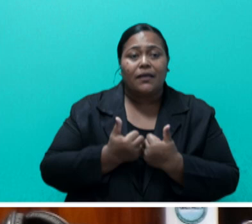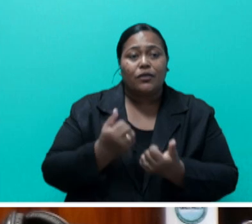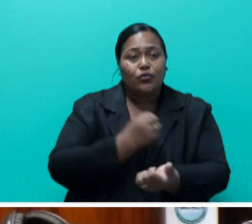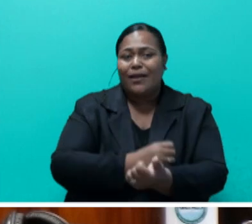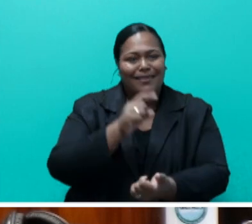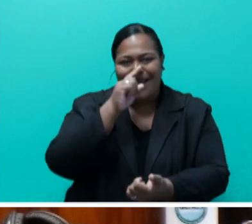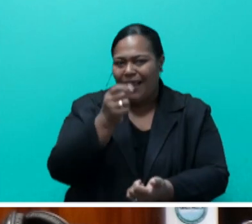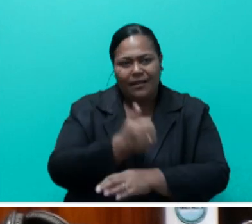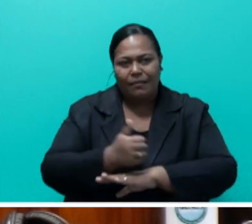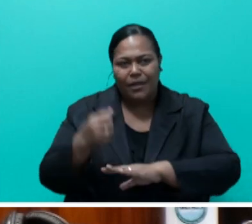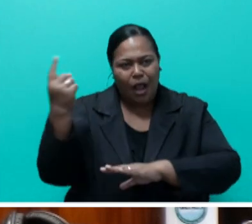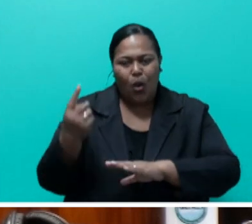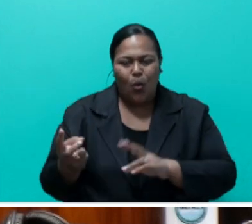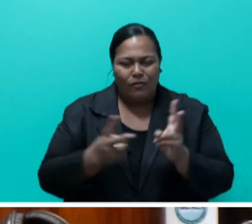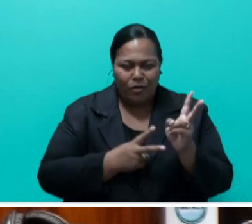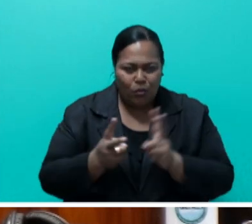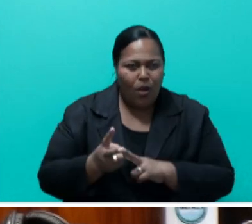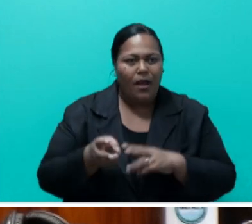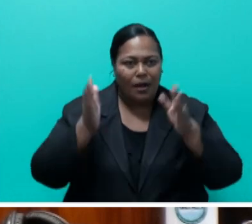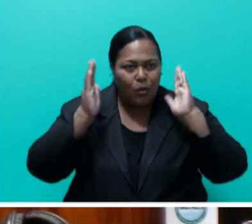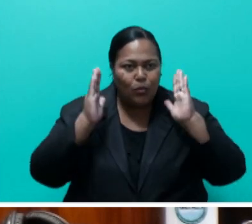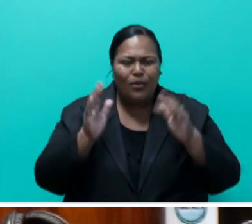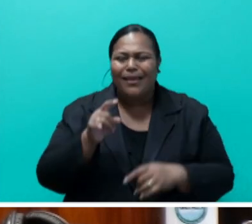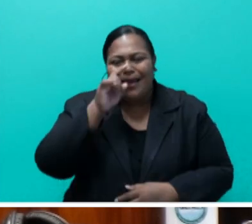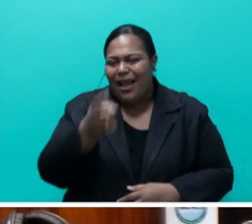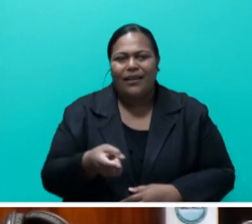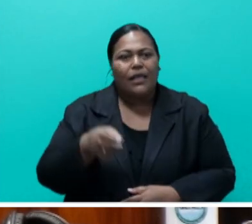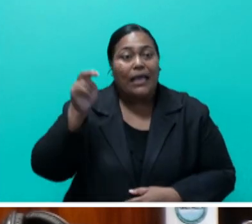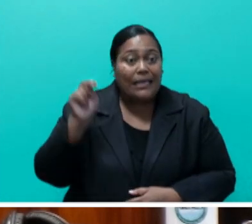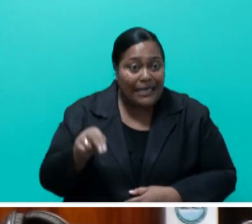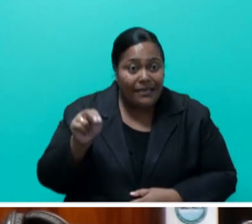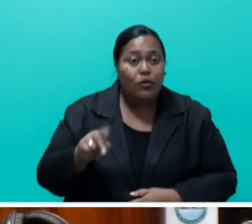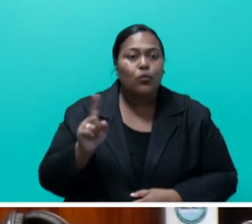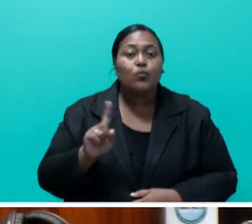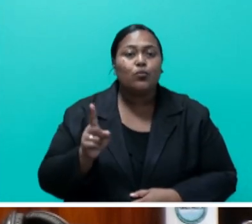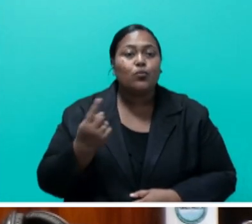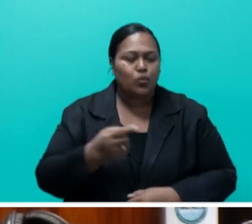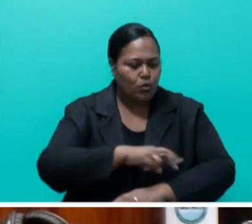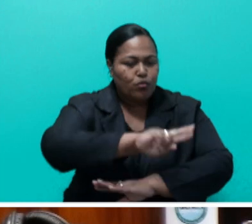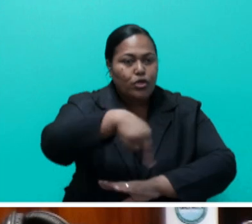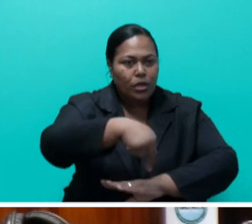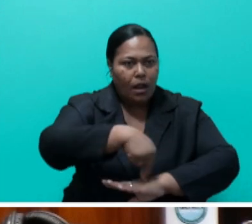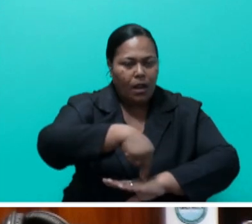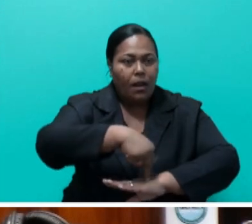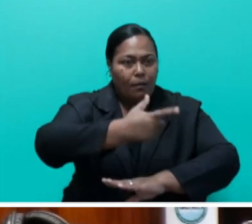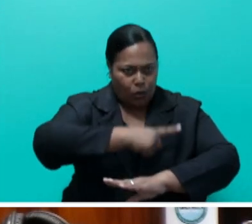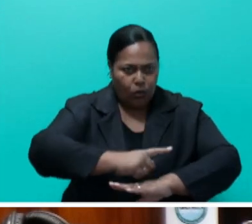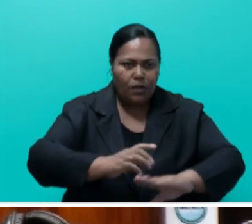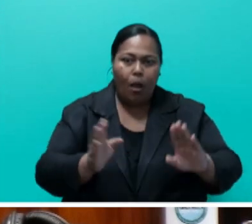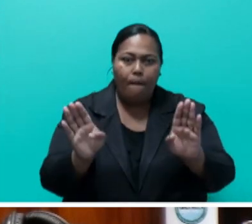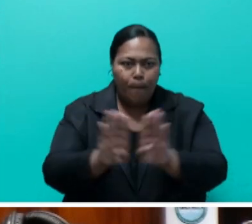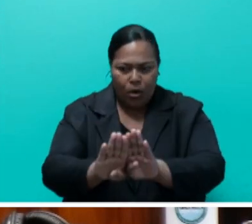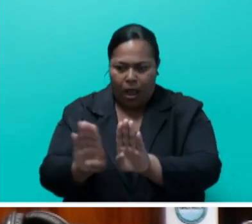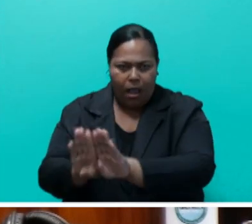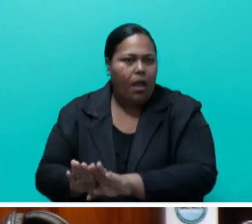government, Vanua, the Lotu, but it has to be dealt with regionally also, because it is trans-border.